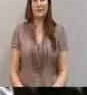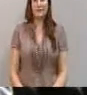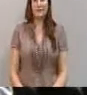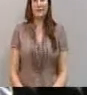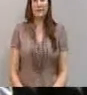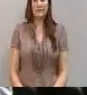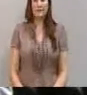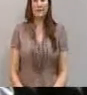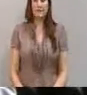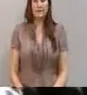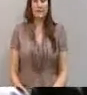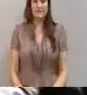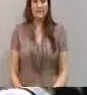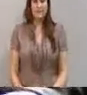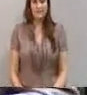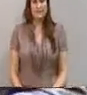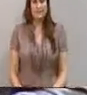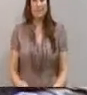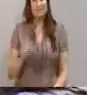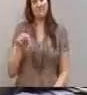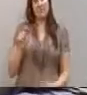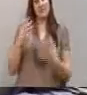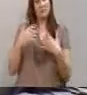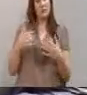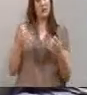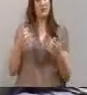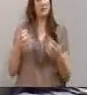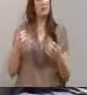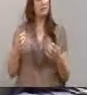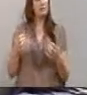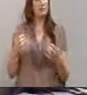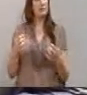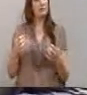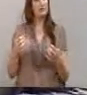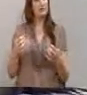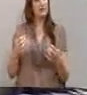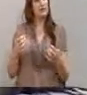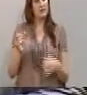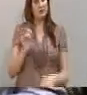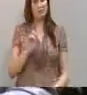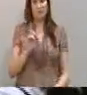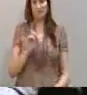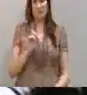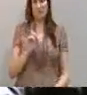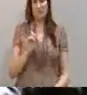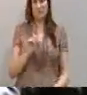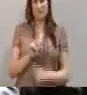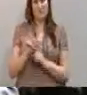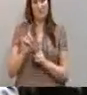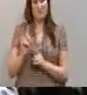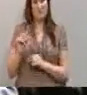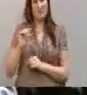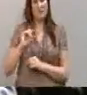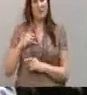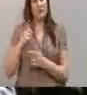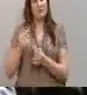in these and in other debates, this Parliament does not fall prey and becomes guilty of exactly